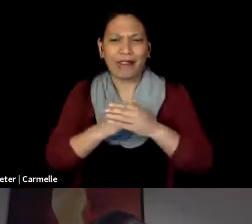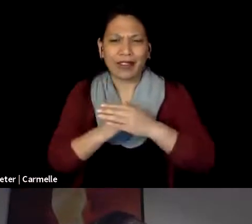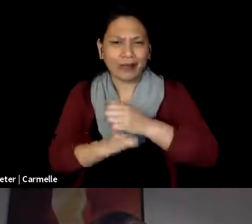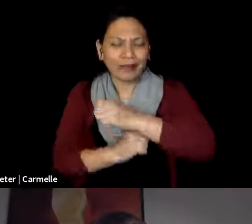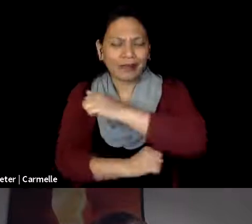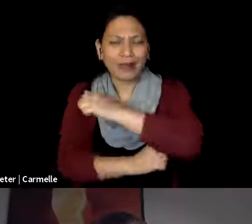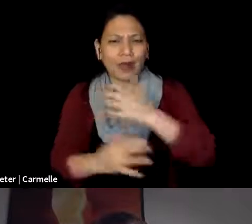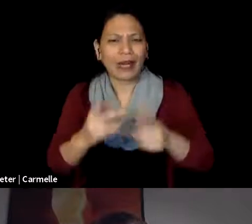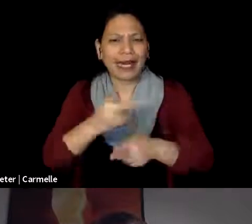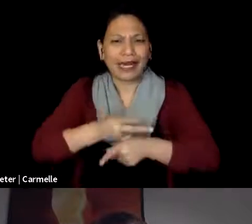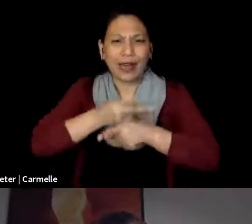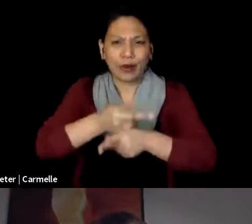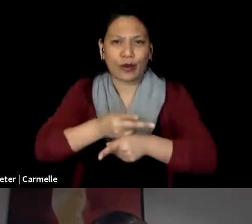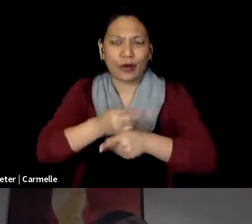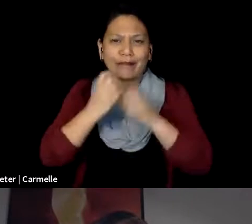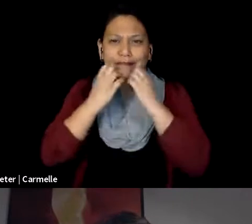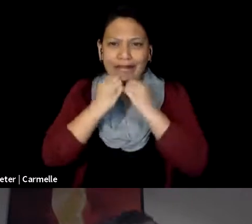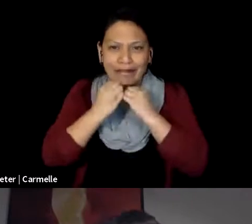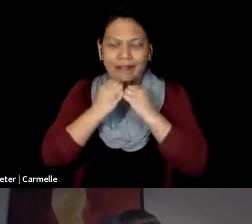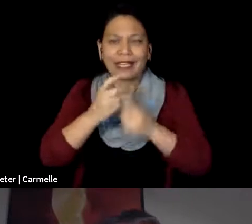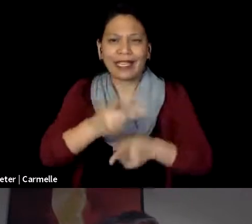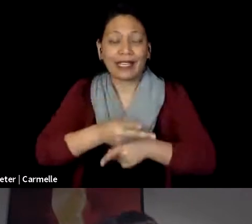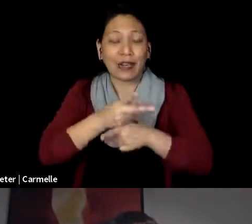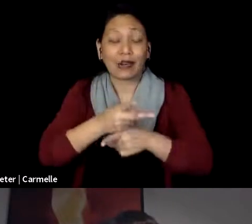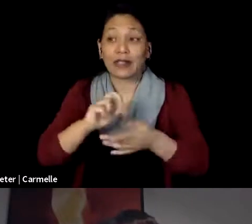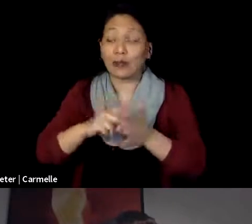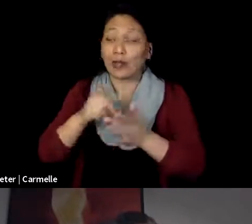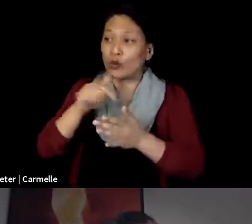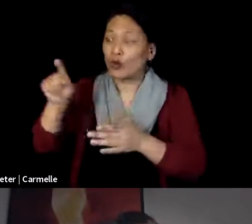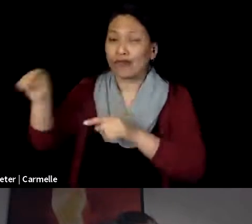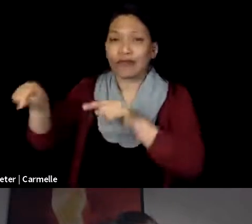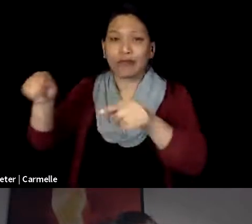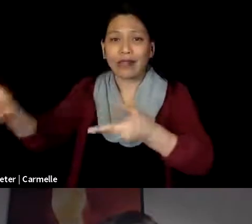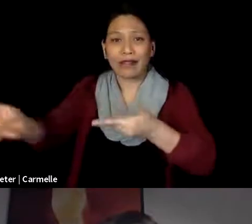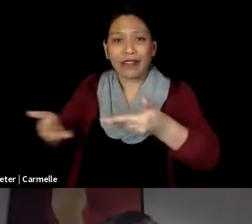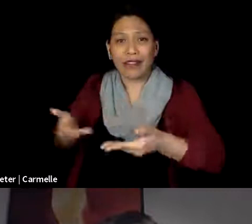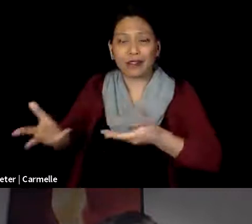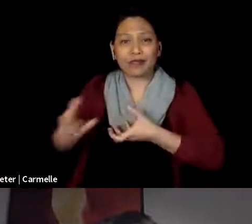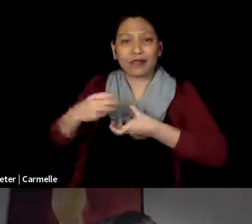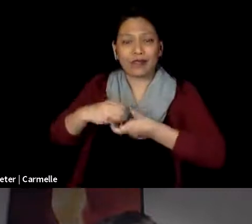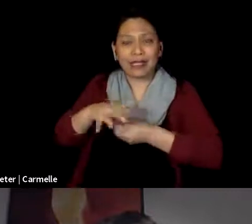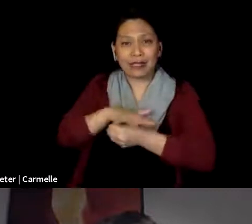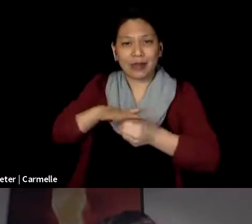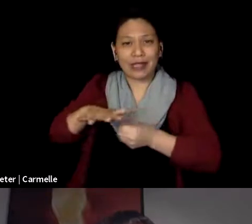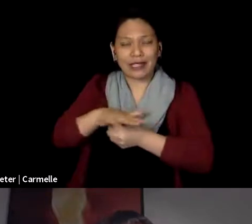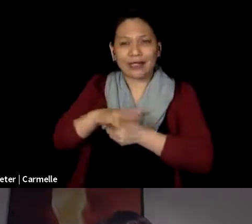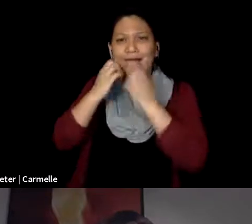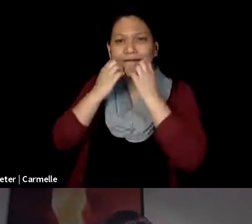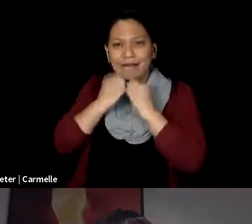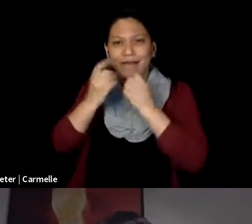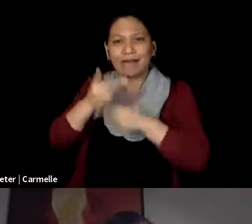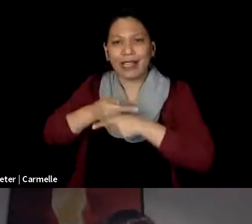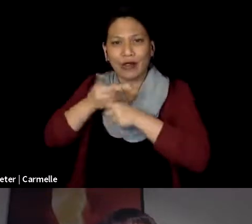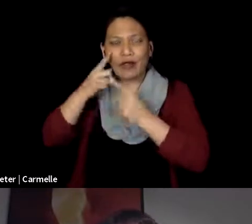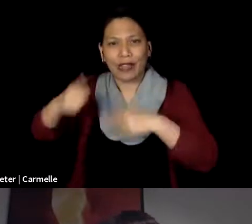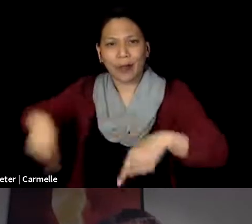care for the people that I'm inviting into the space that I might be creating with, or care for whoever's involved in that process